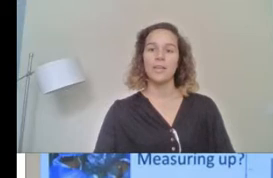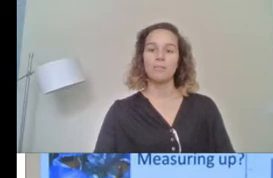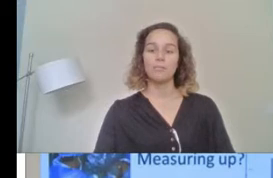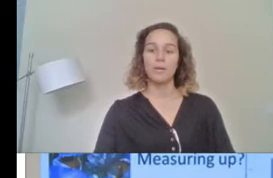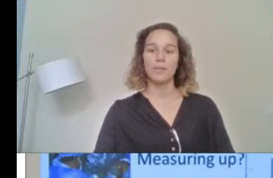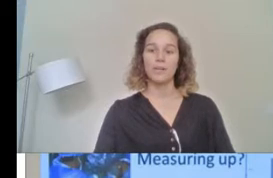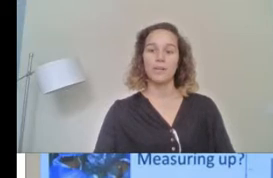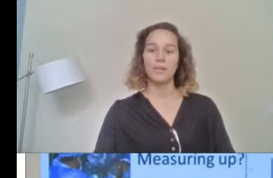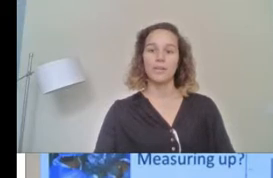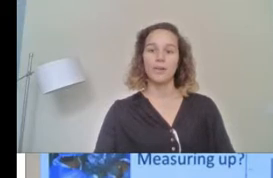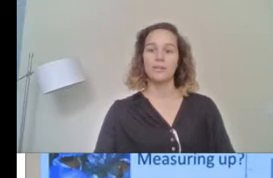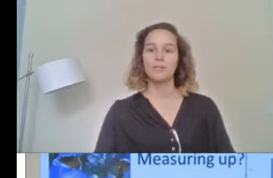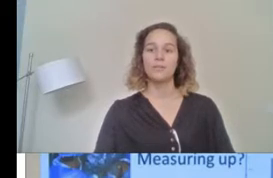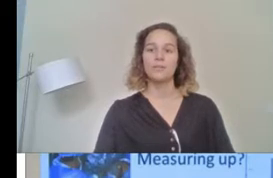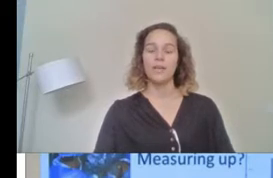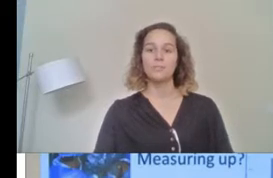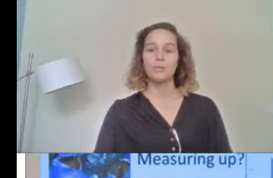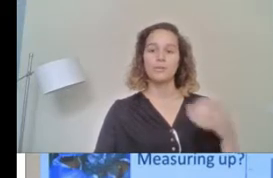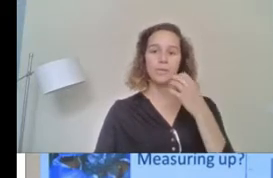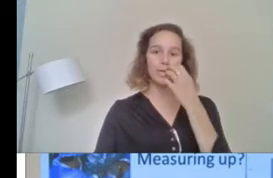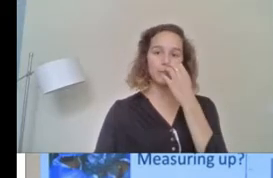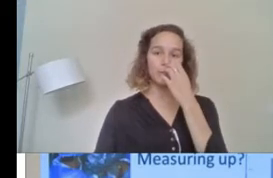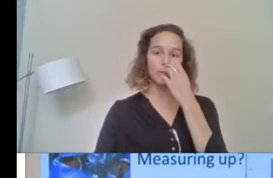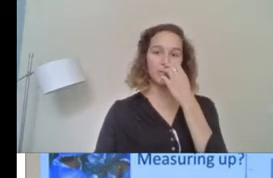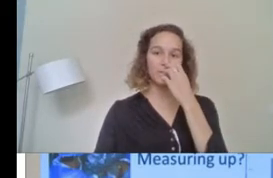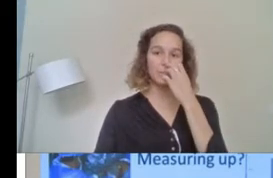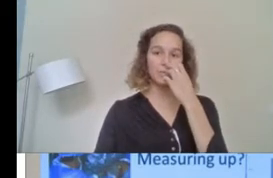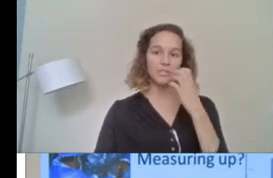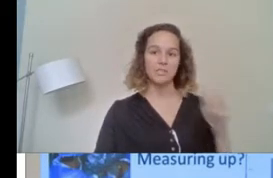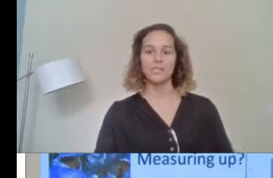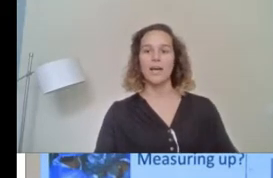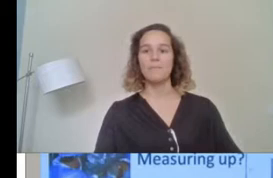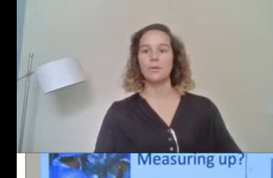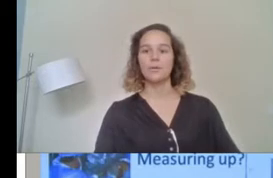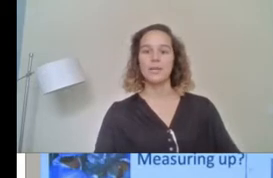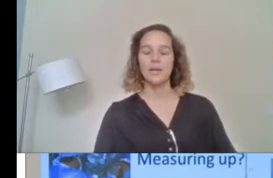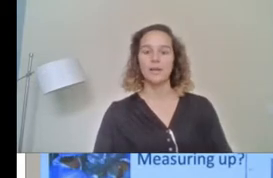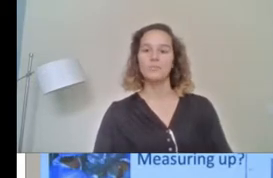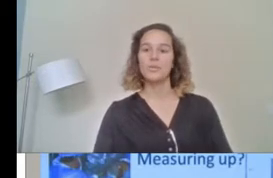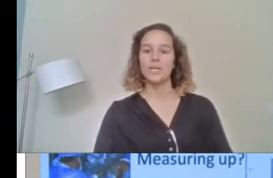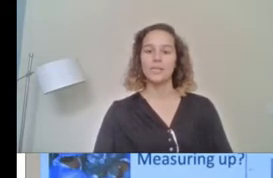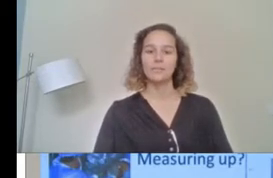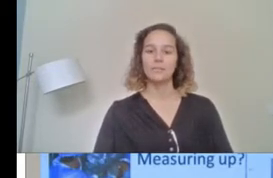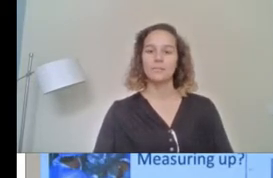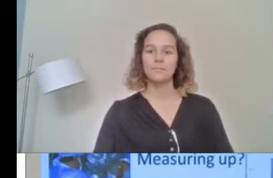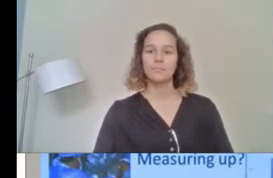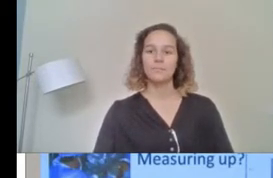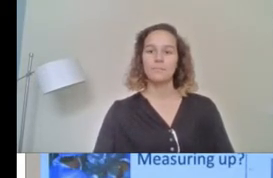then that kid will ramble on and on and on, as opposed to a kid who is spoken to and just is hyper and not